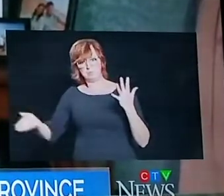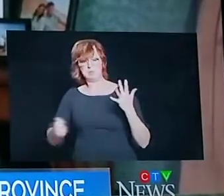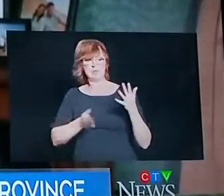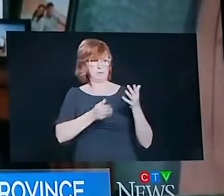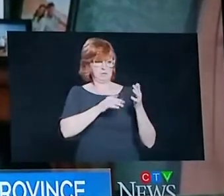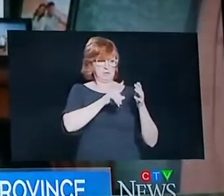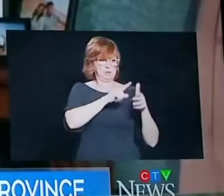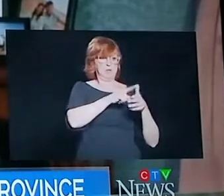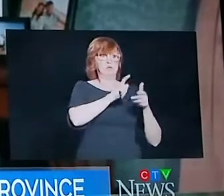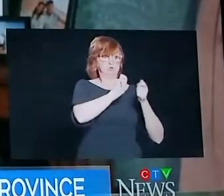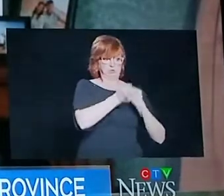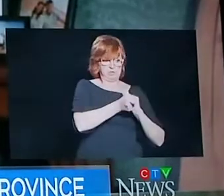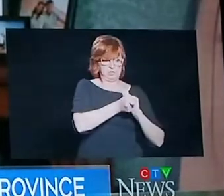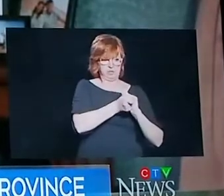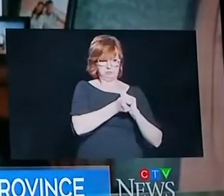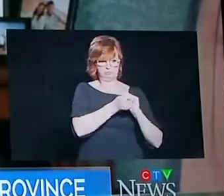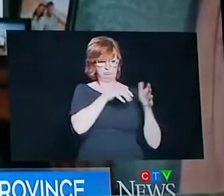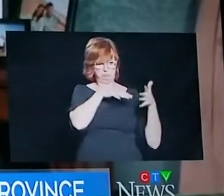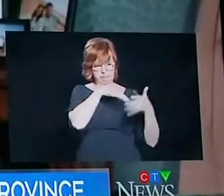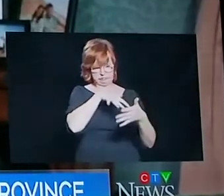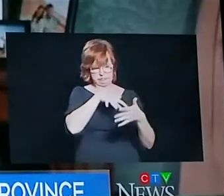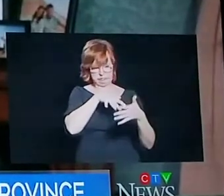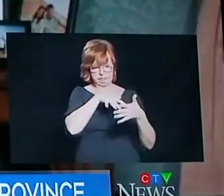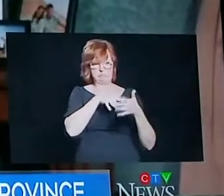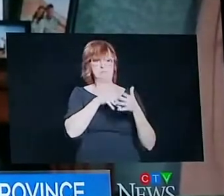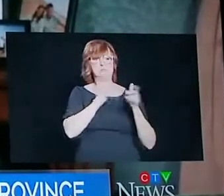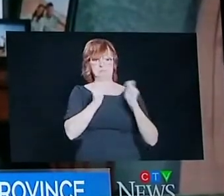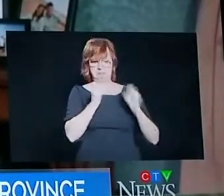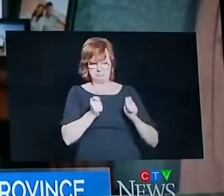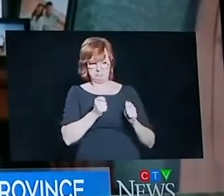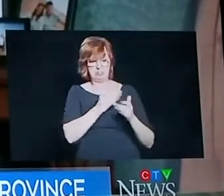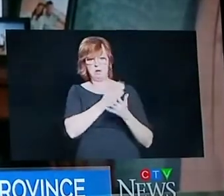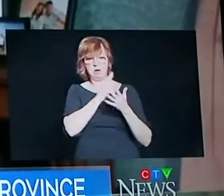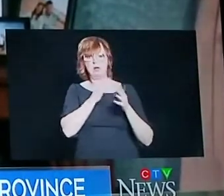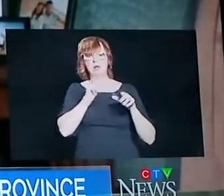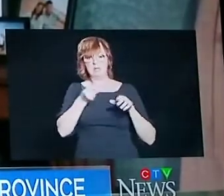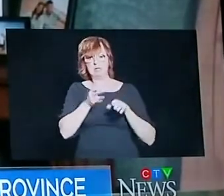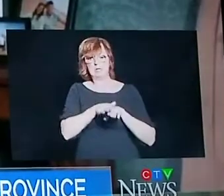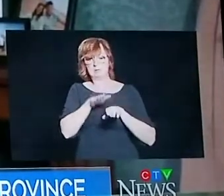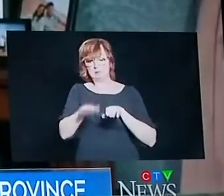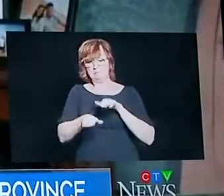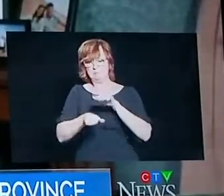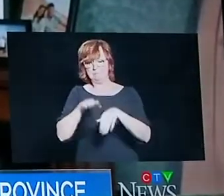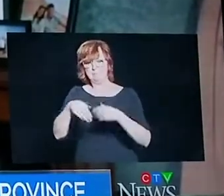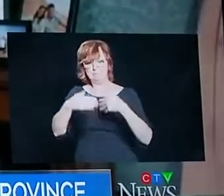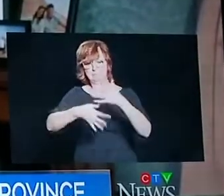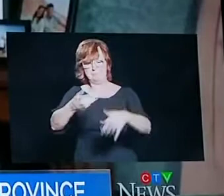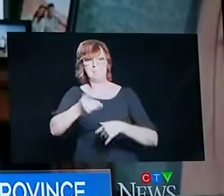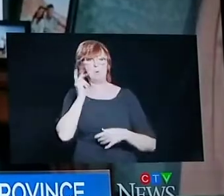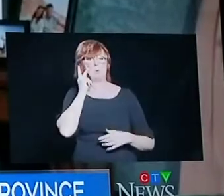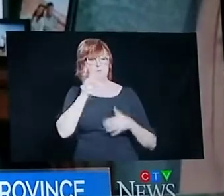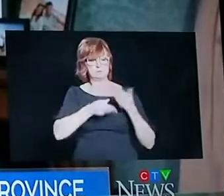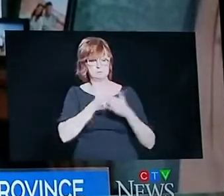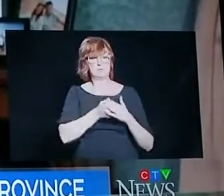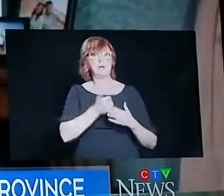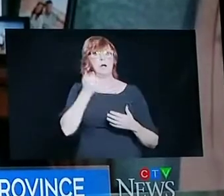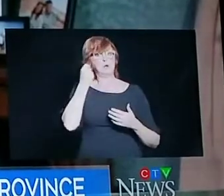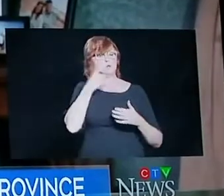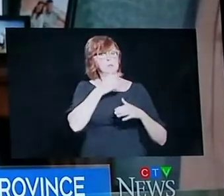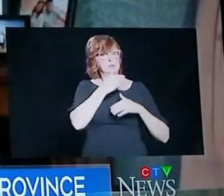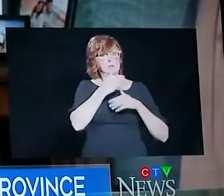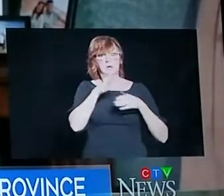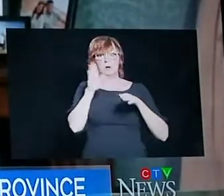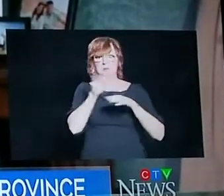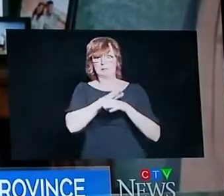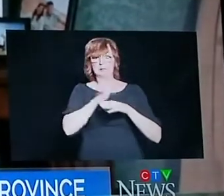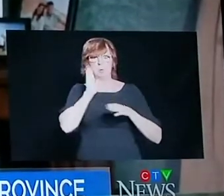plan as required. As businesses are allowed to reopen and employees return to work, they will have to follow